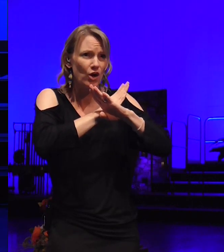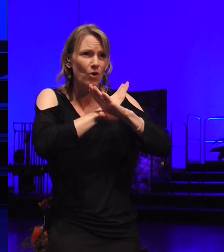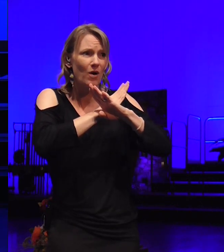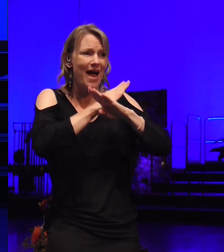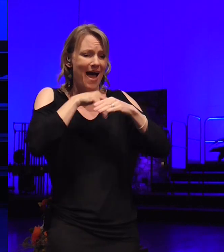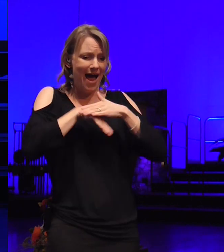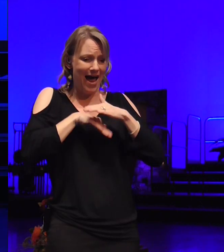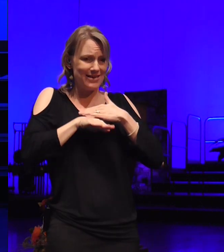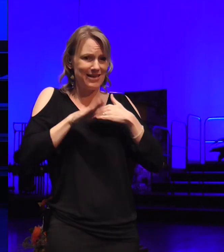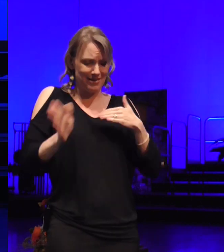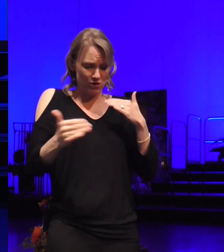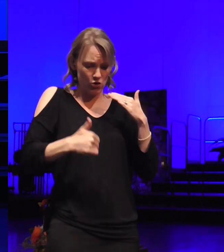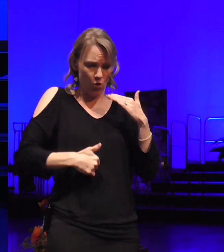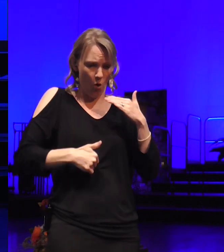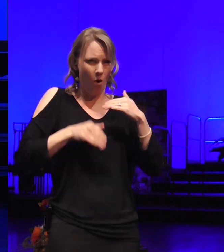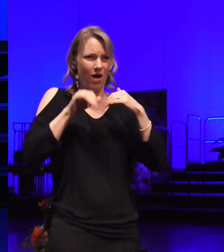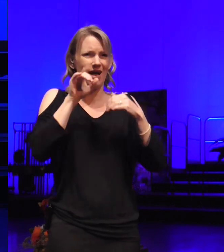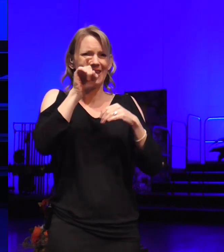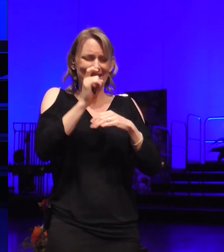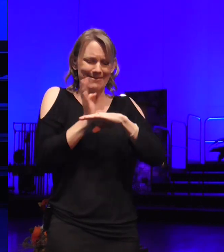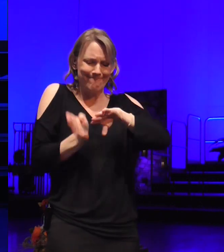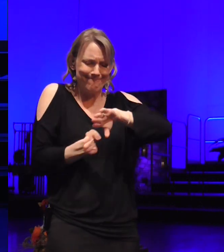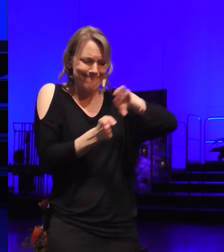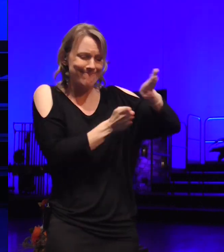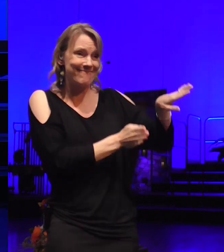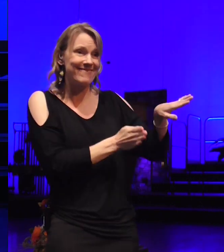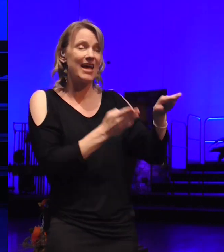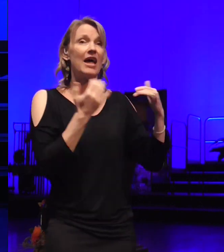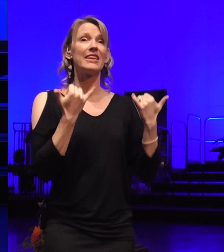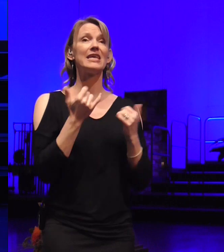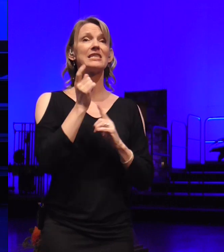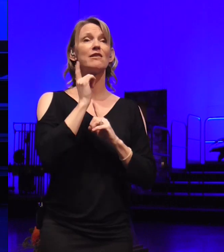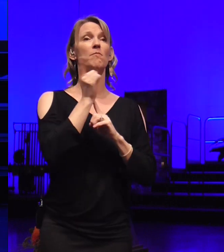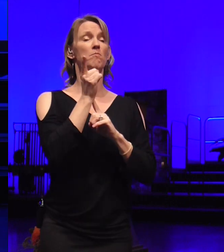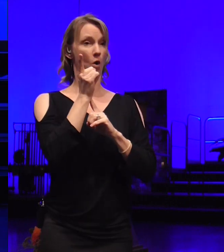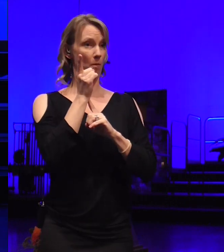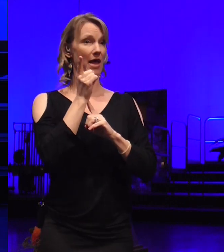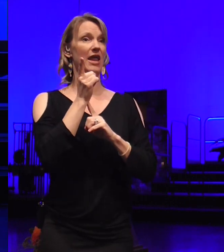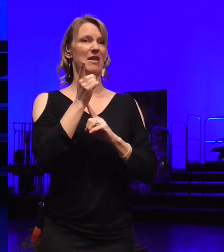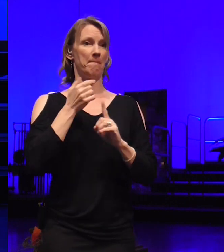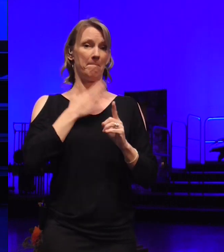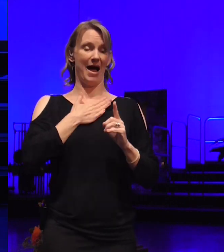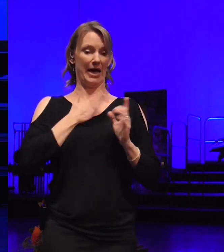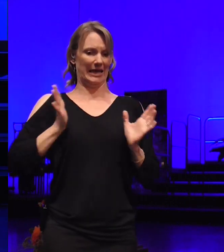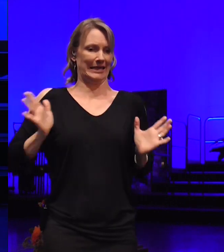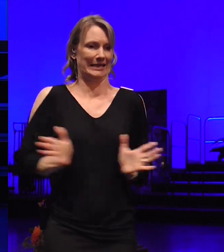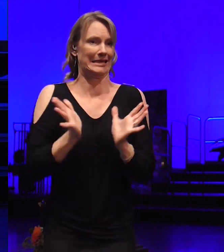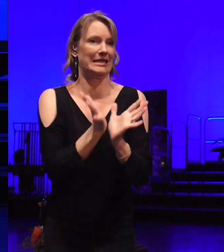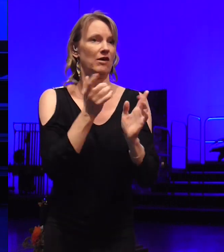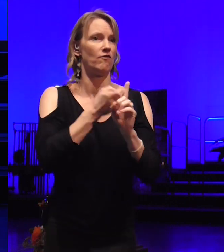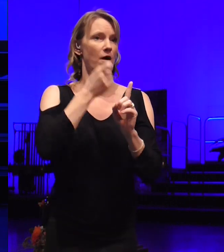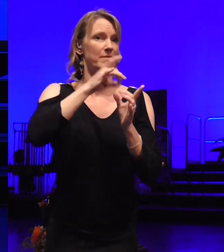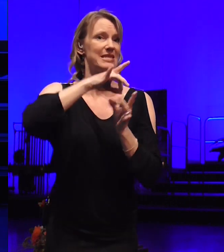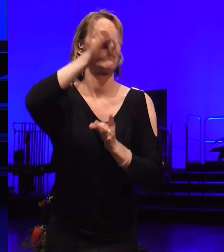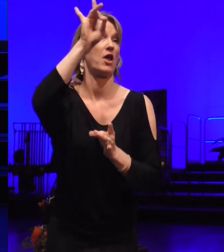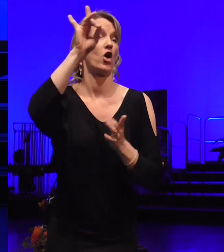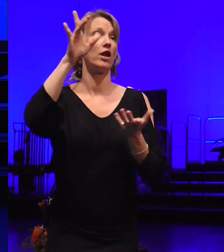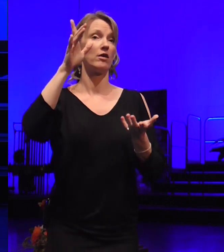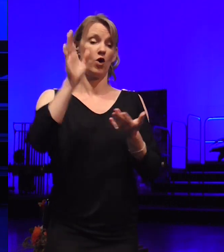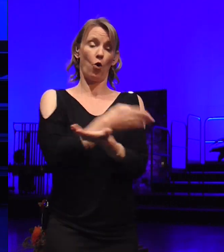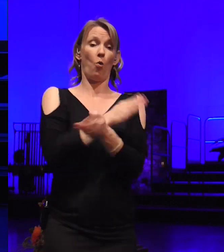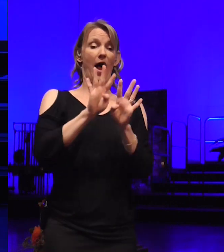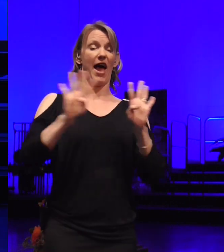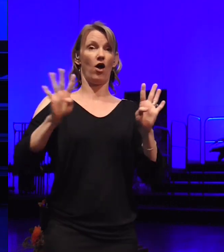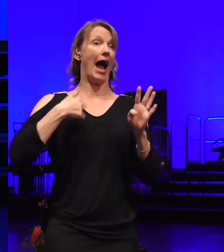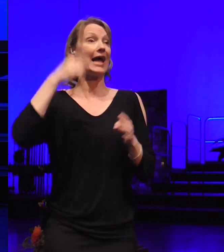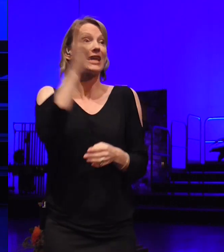our access to our soul? And Spirit's nudge in this moment was that I joined the choir. I had never even heard